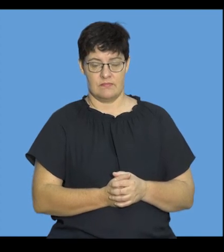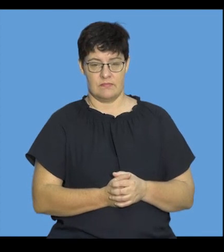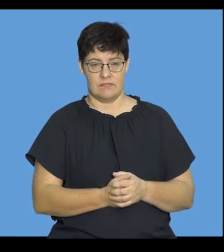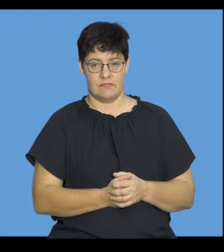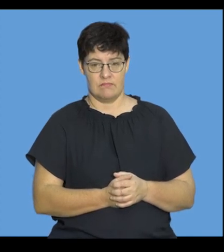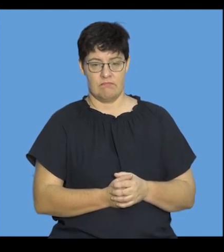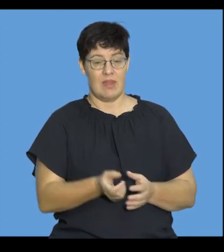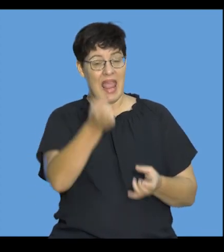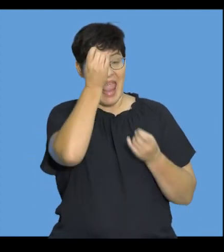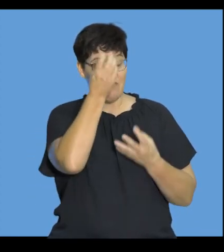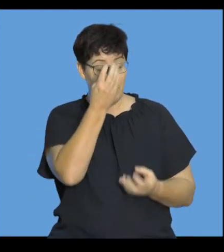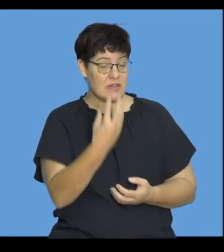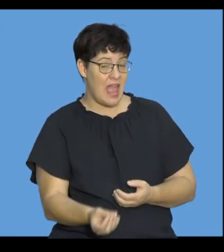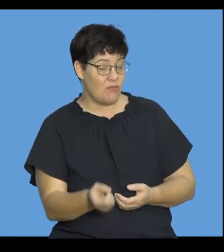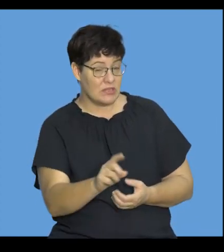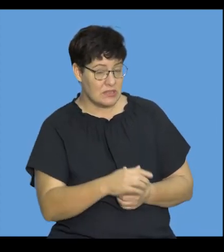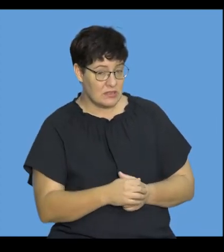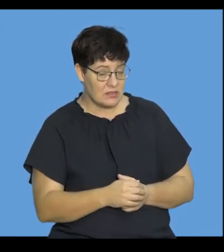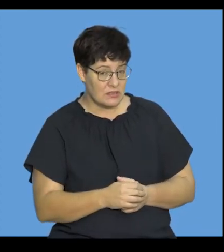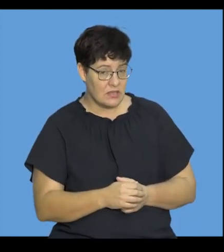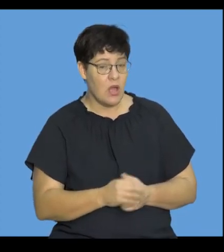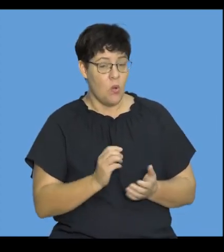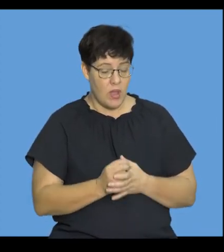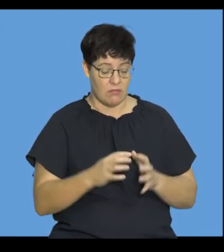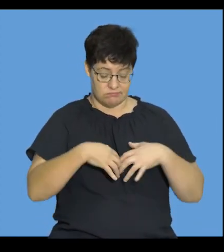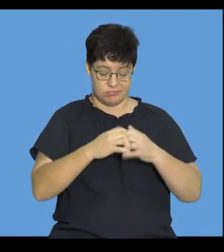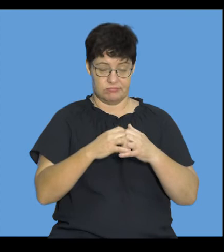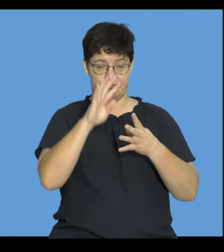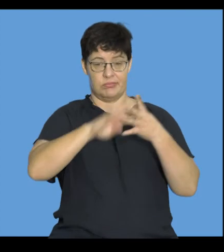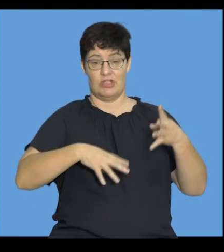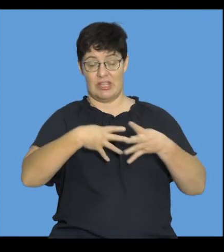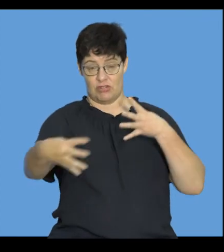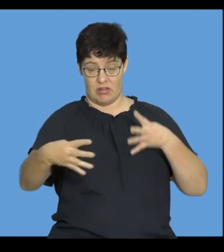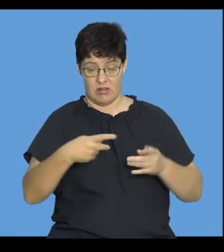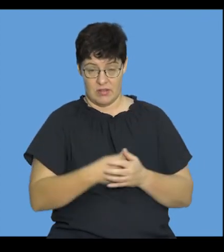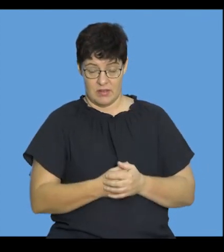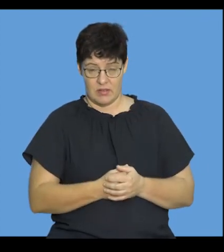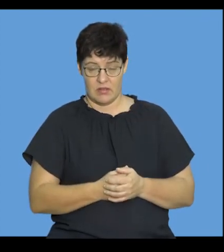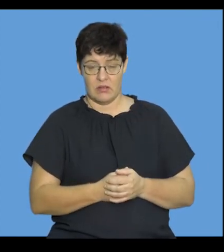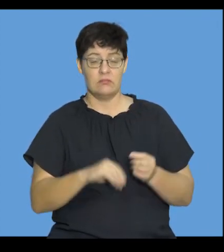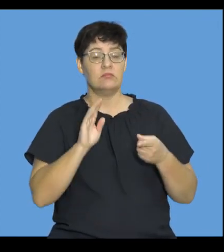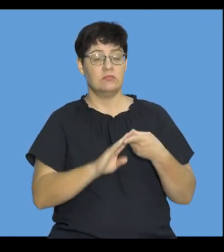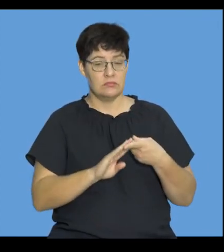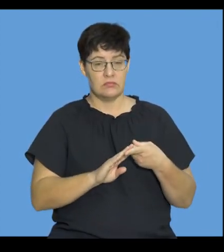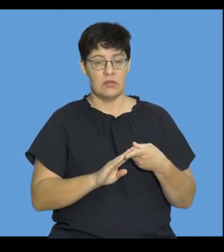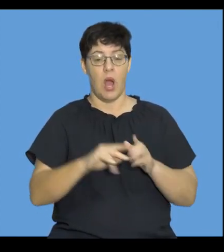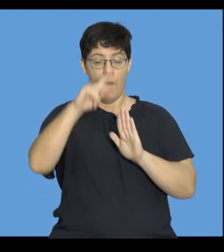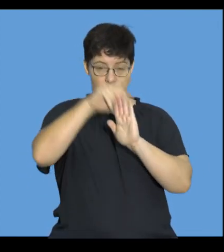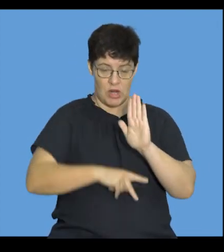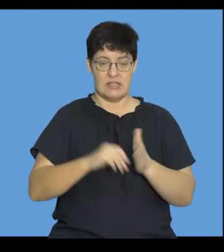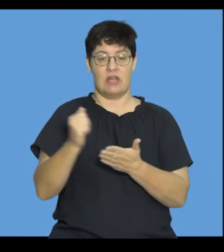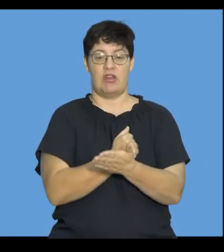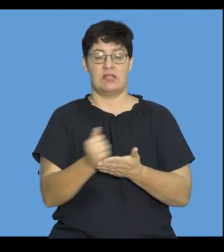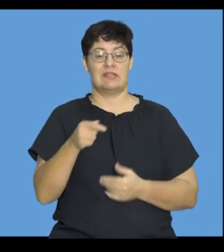What information will we have when we are preparing the debtor's schedule? One, your credit policy